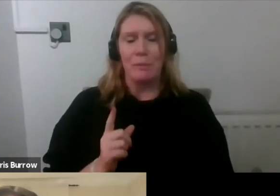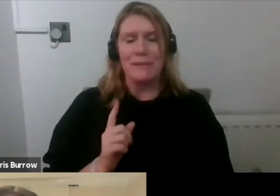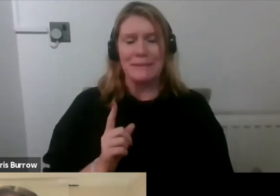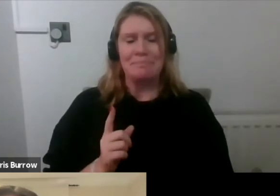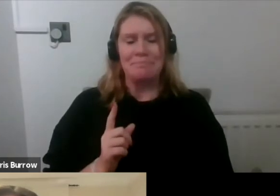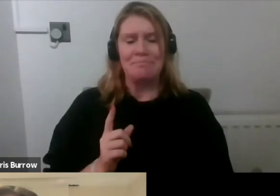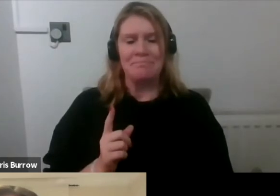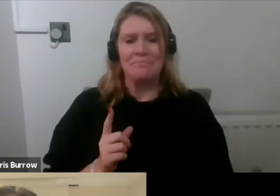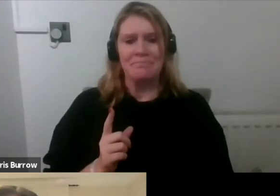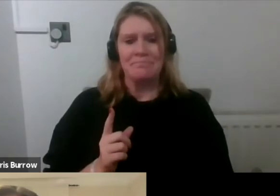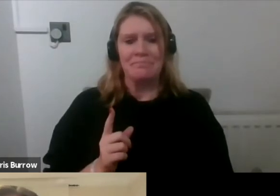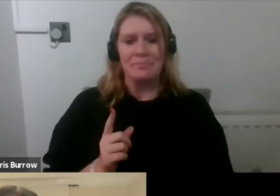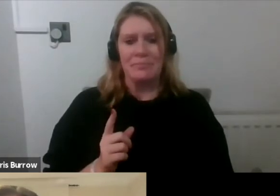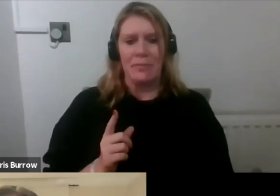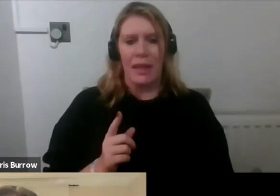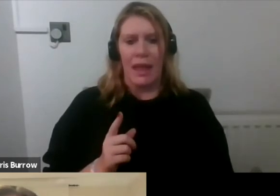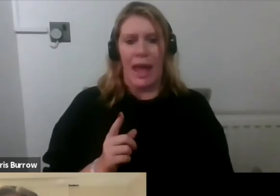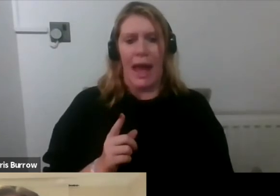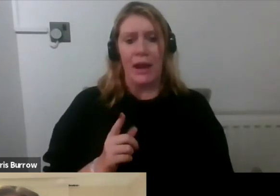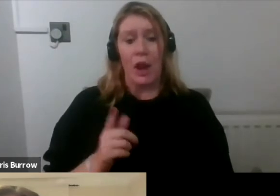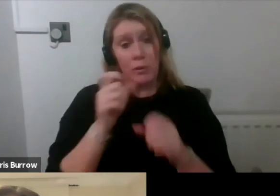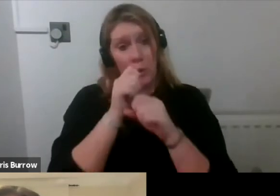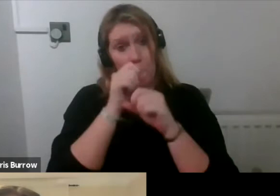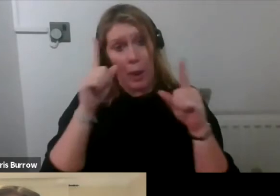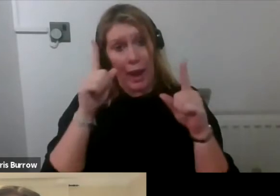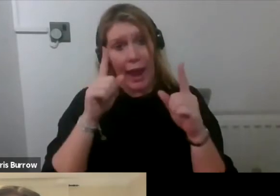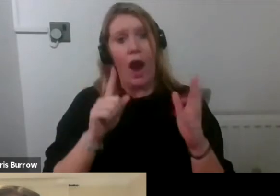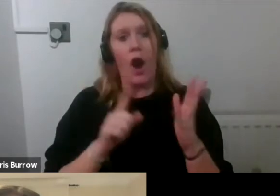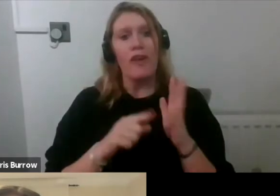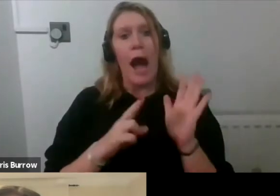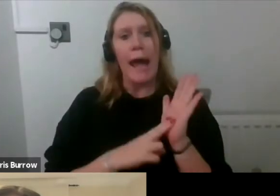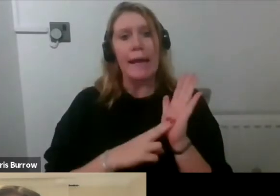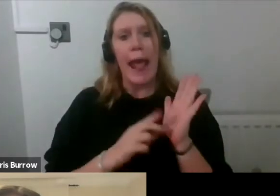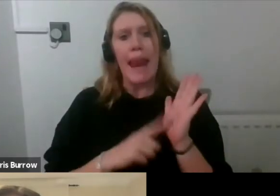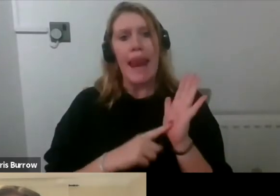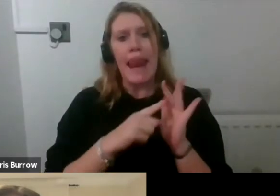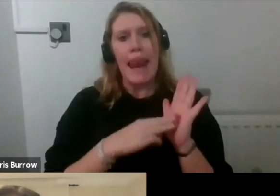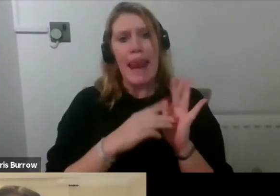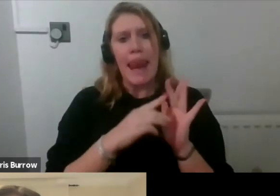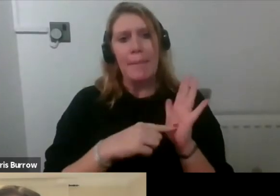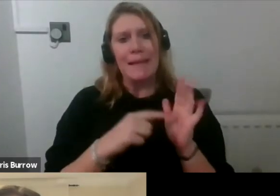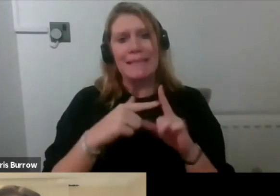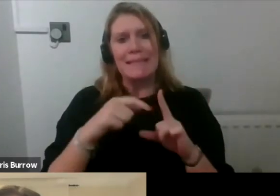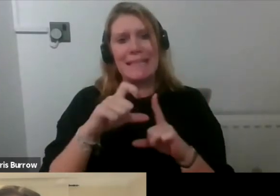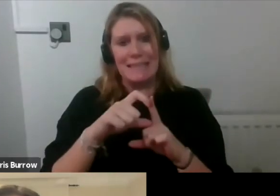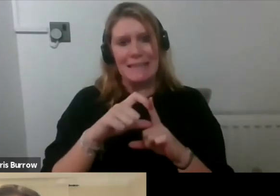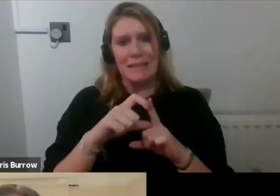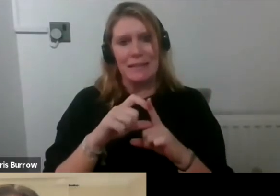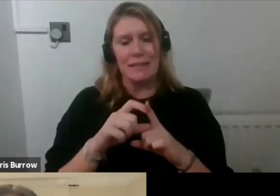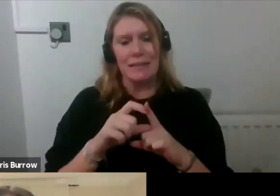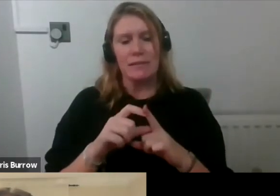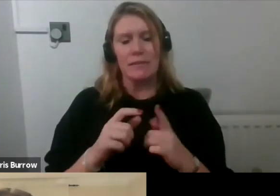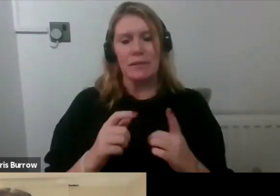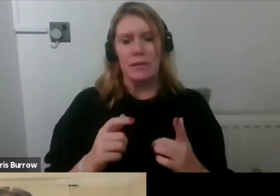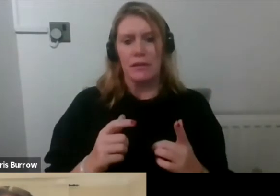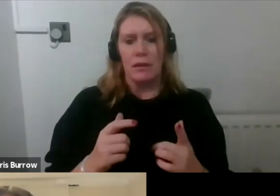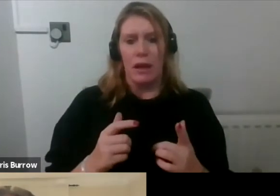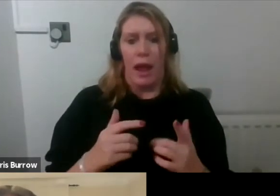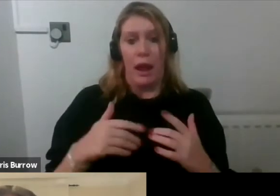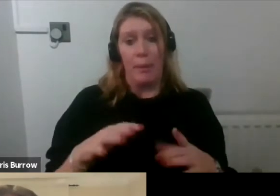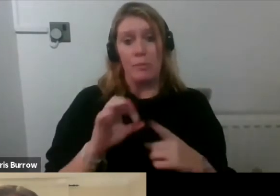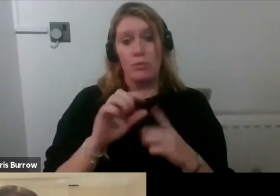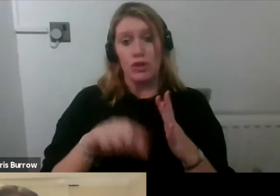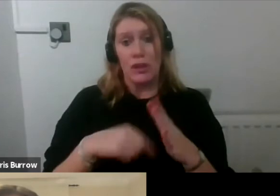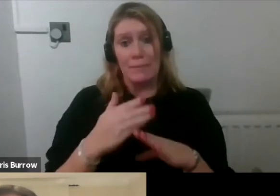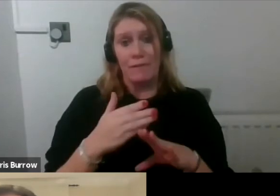And I'd been aware of Unlimited for some time, and put in a few projects with them before. Because like I